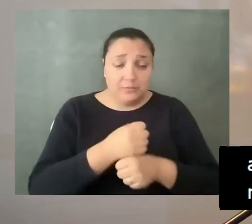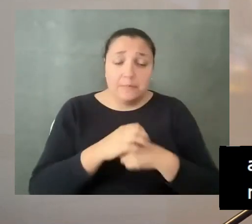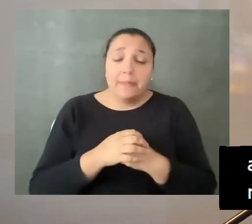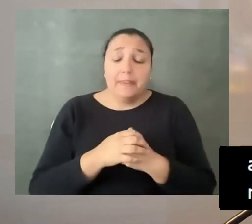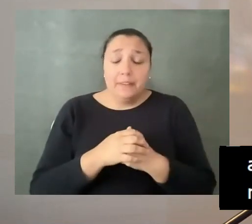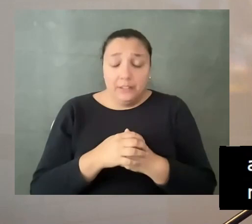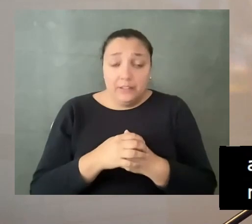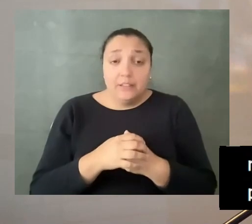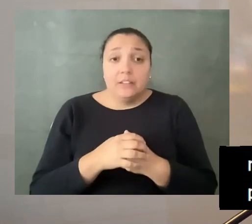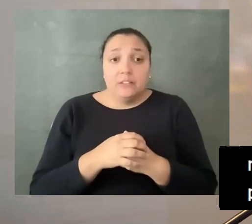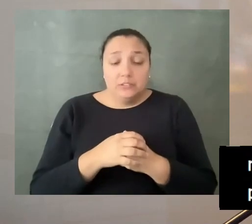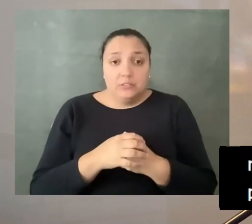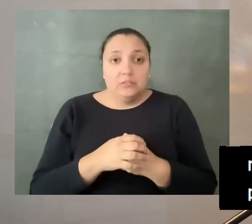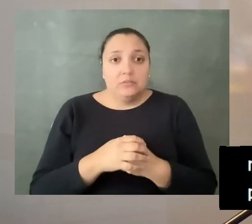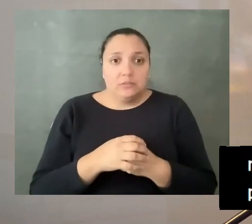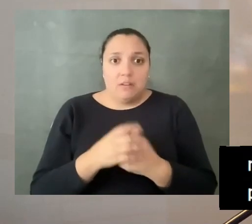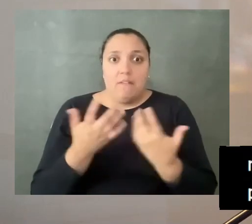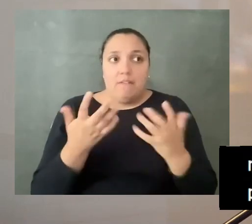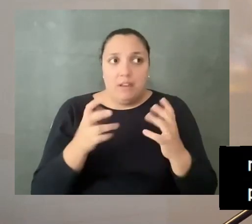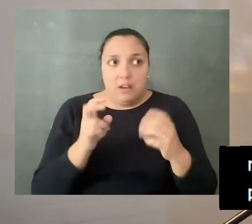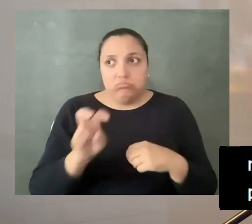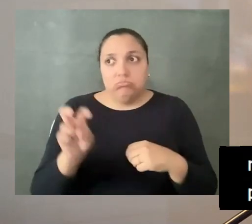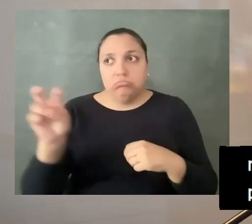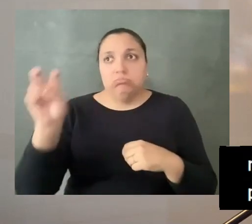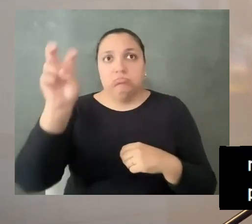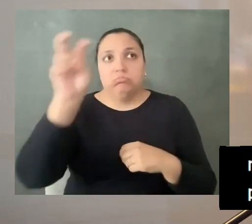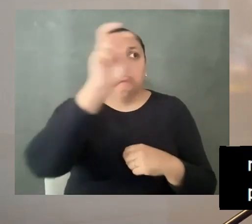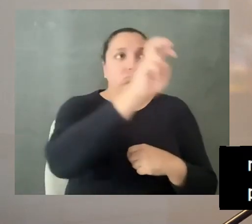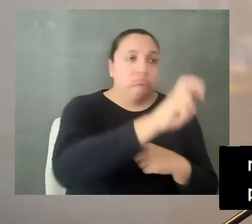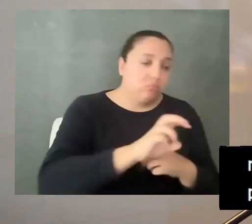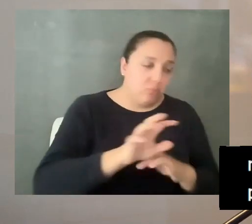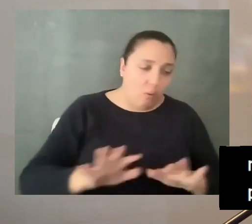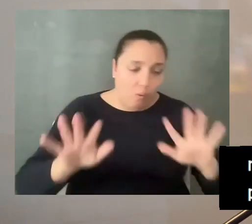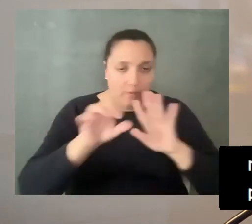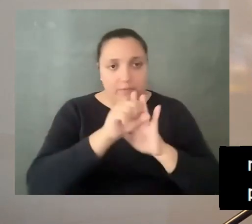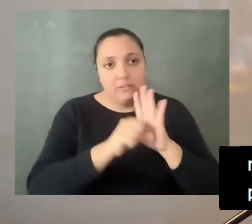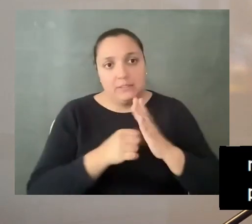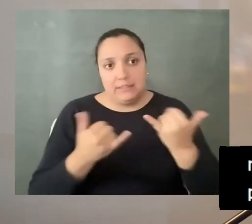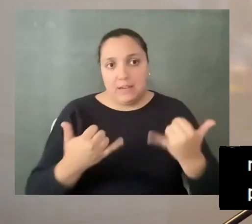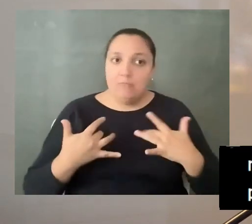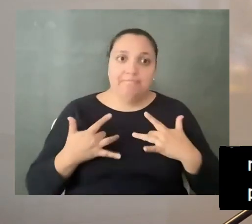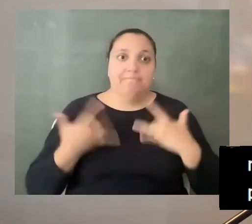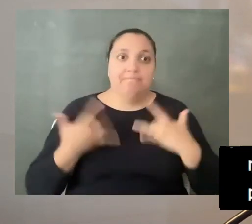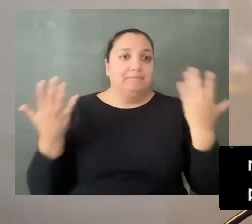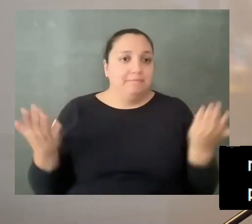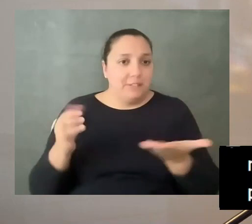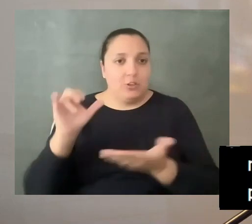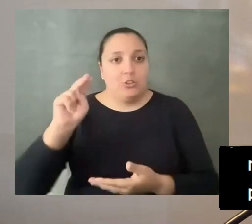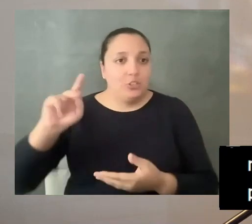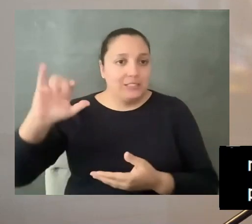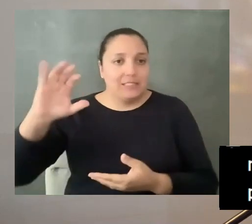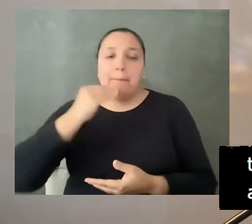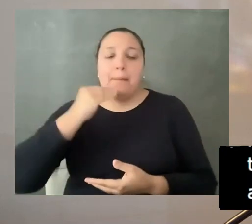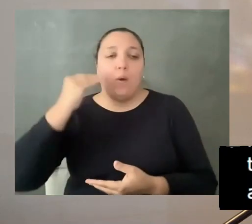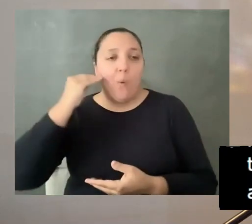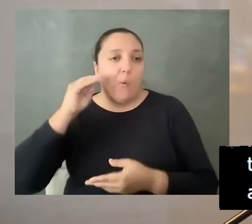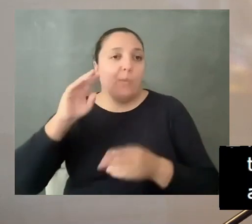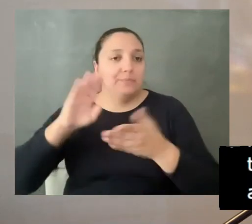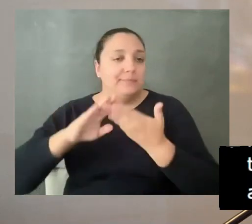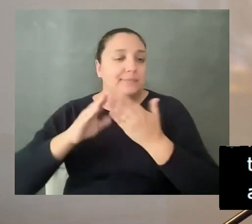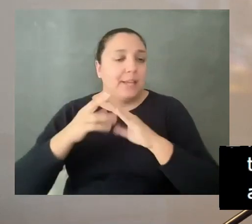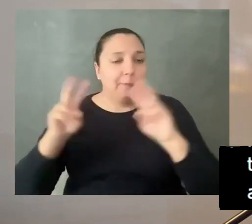After all this travel around the state, just so thrilled to be with you here in New York City, as Clayton said, hometown. So thank you all for coming